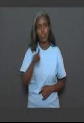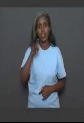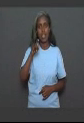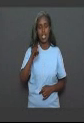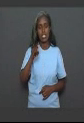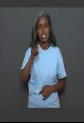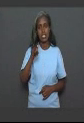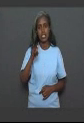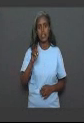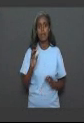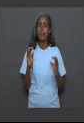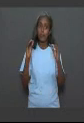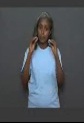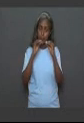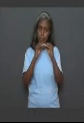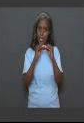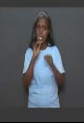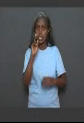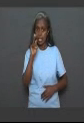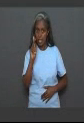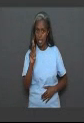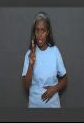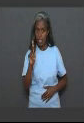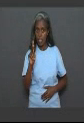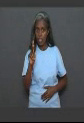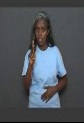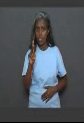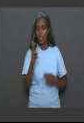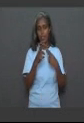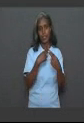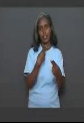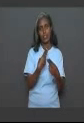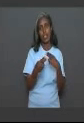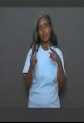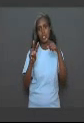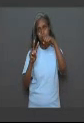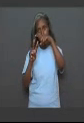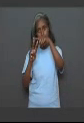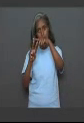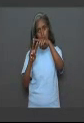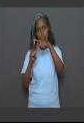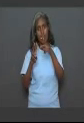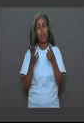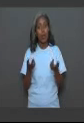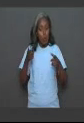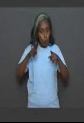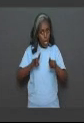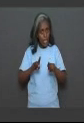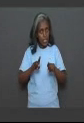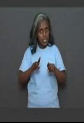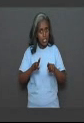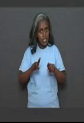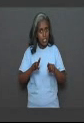over x plus k times pi